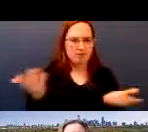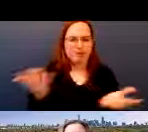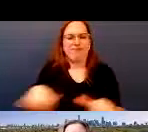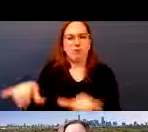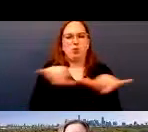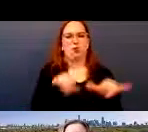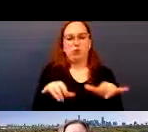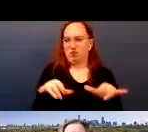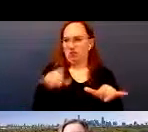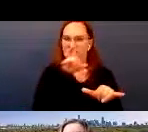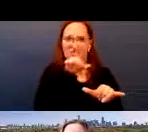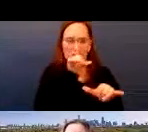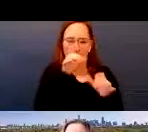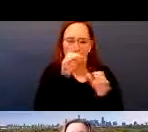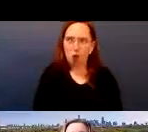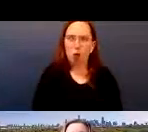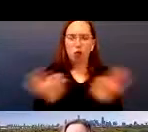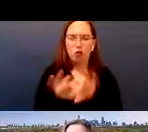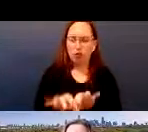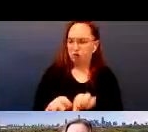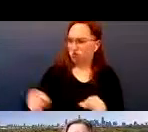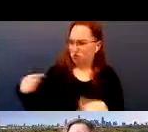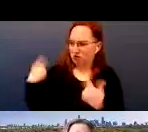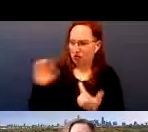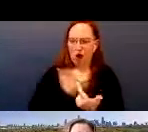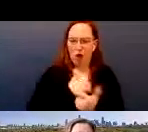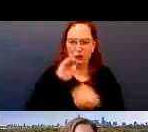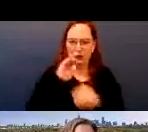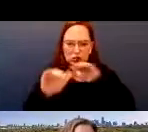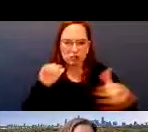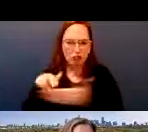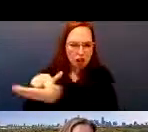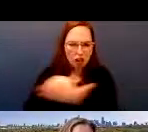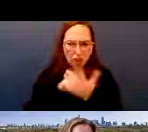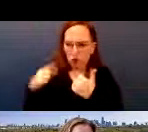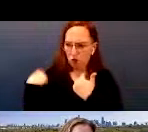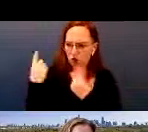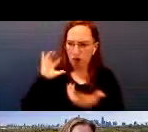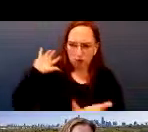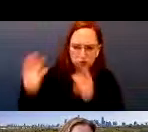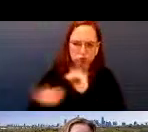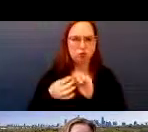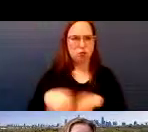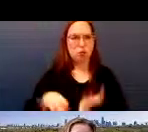to date, and we didn't want to parse them out between each of the concepts. And those include